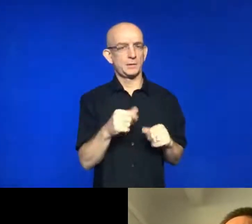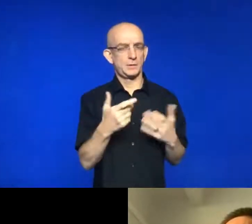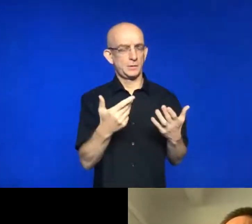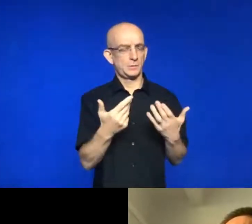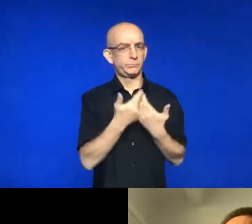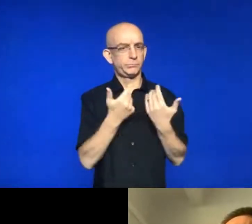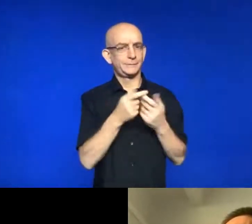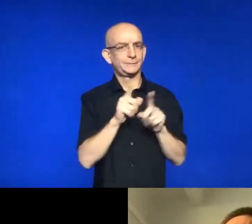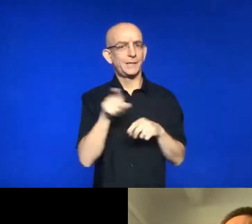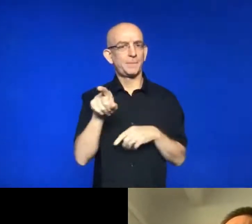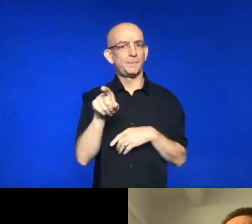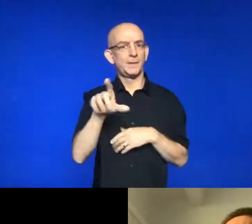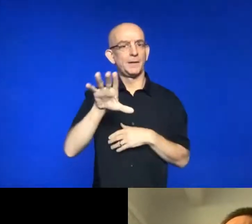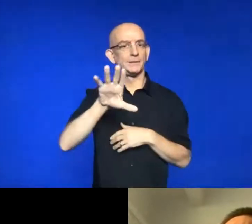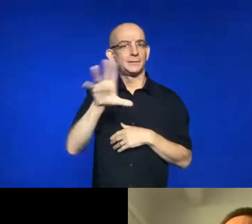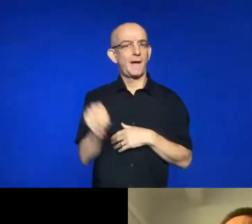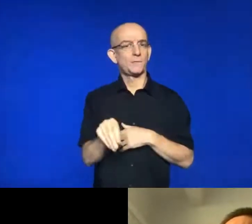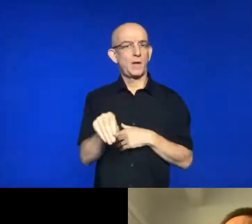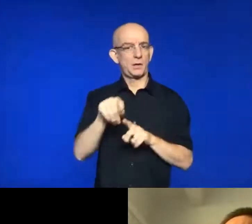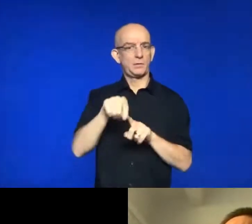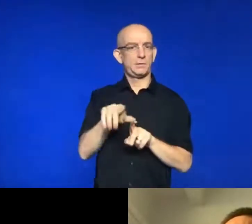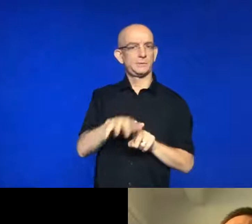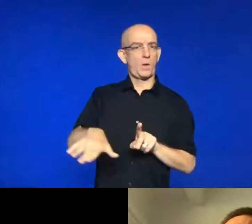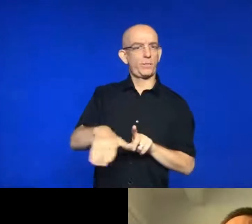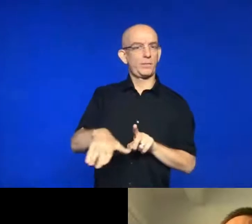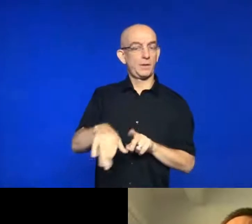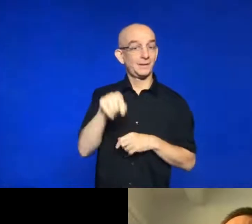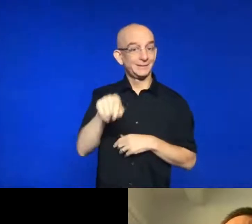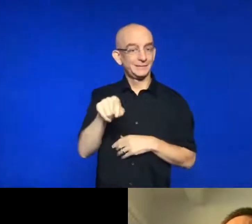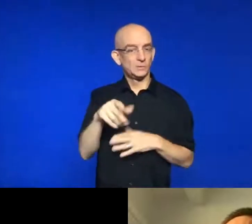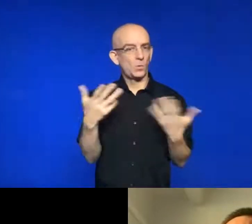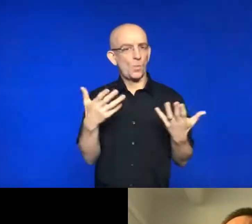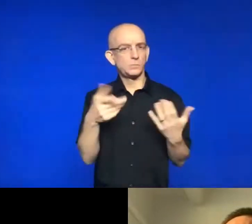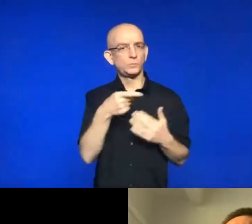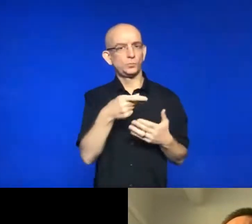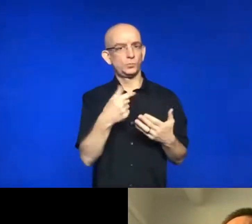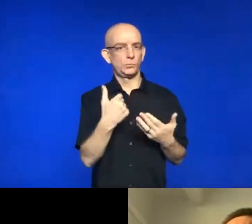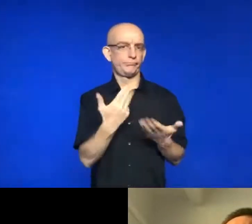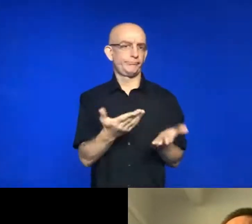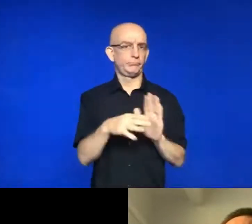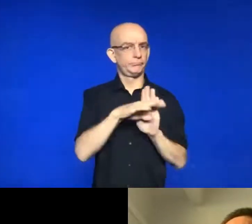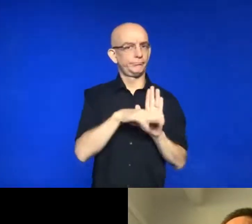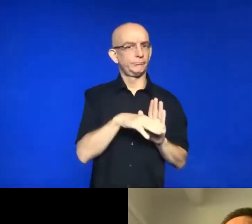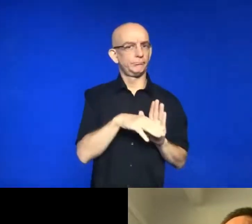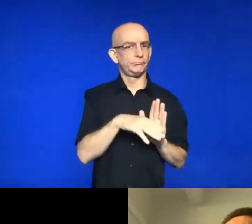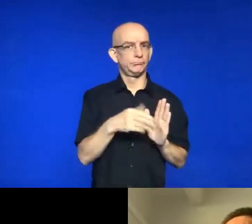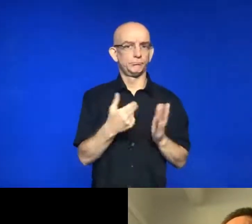around not only the COVID-19 response, but beyond that and looking into the